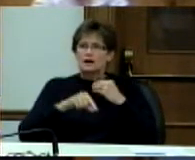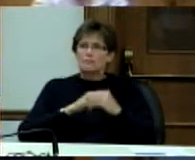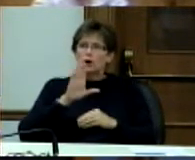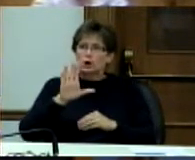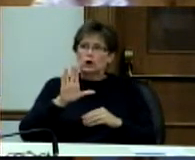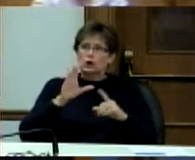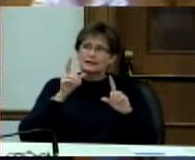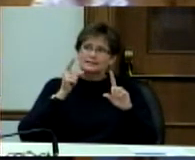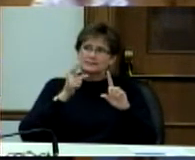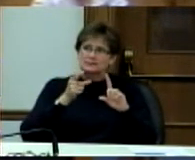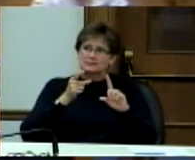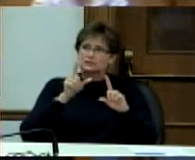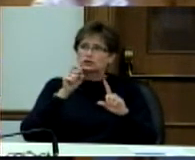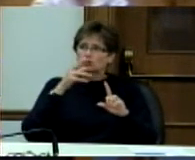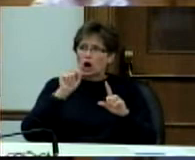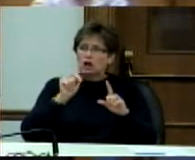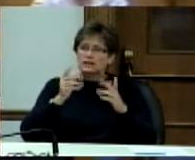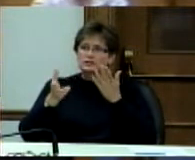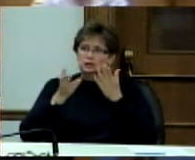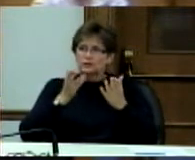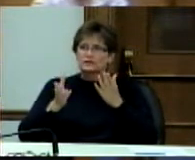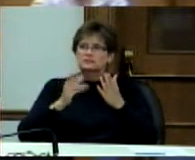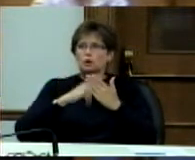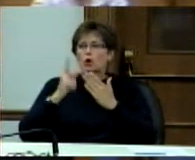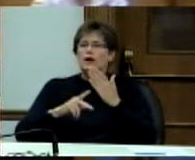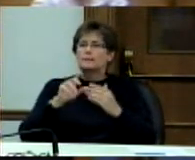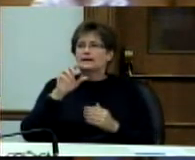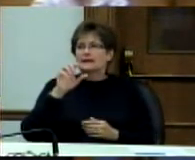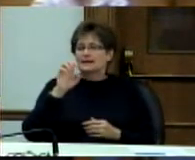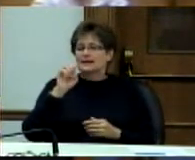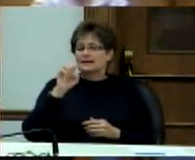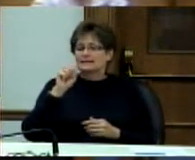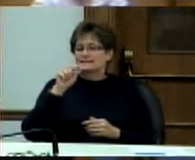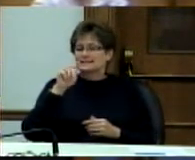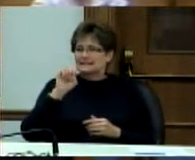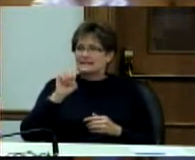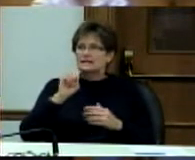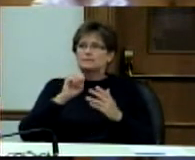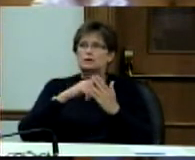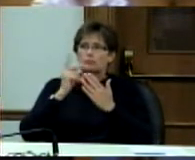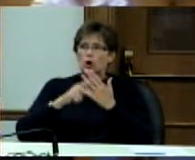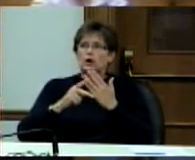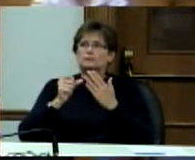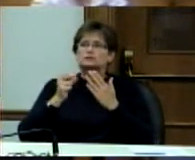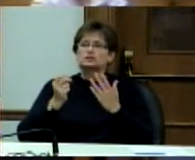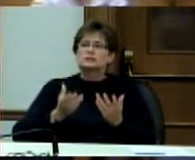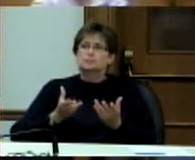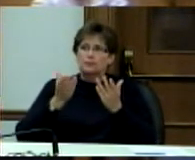us about her the Targeted Service Program and the STEAM program. She did put in a